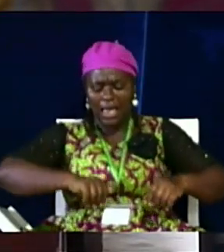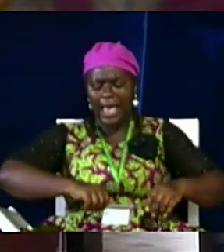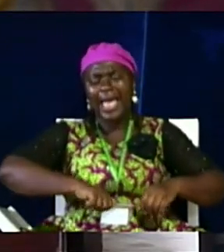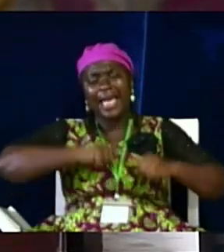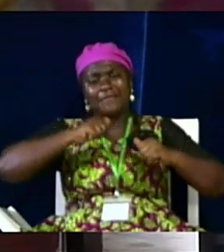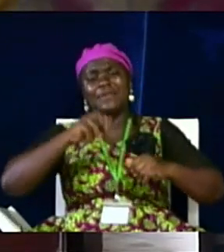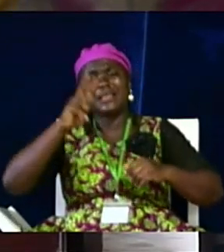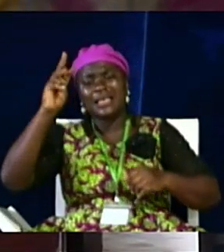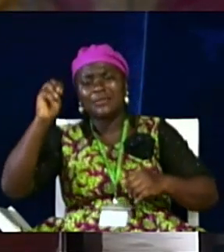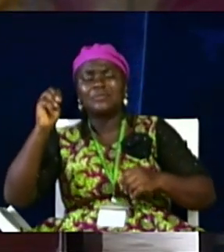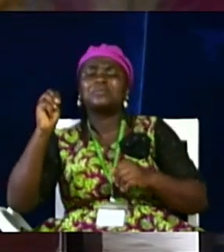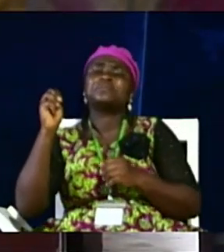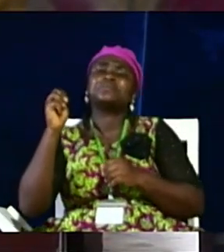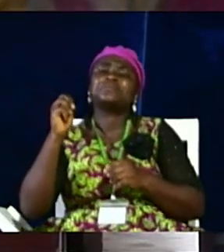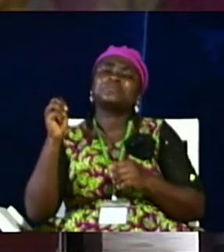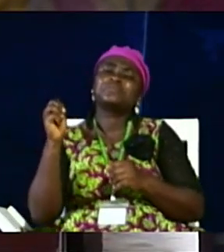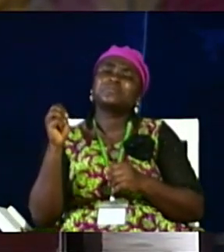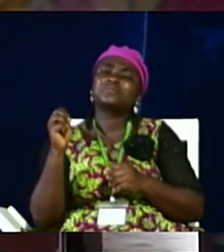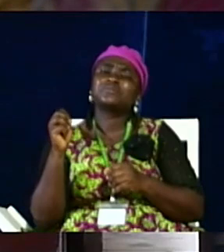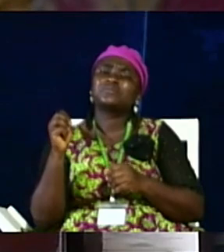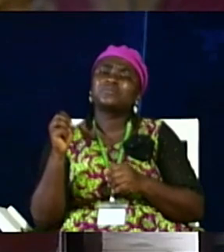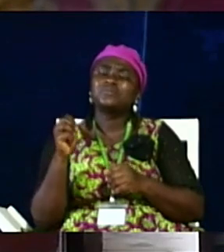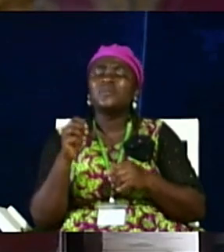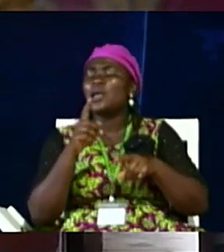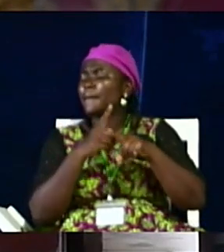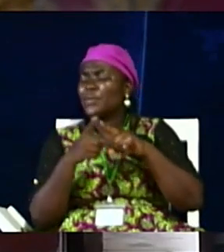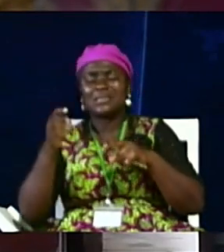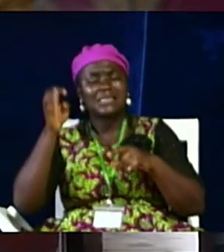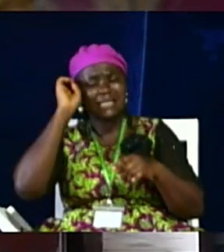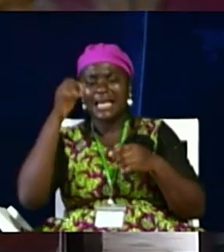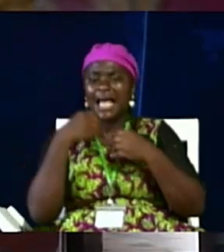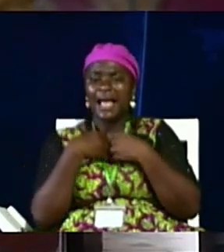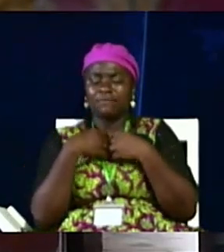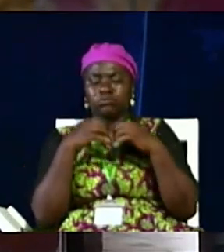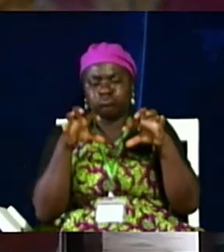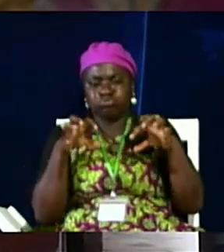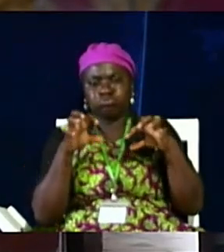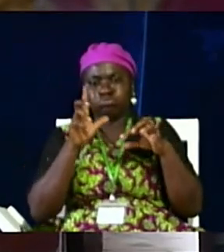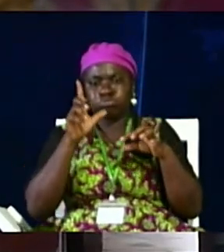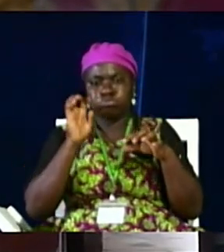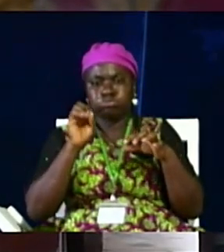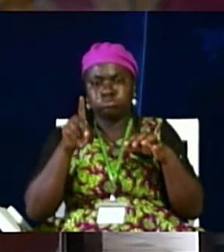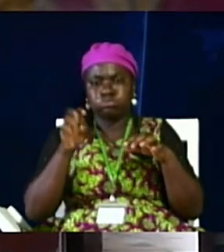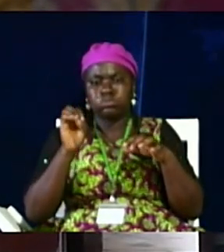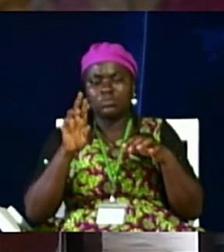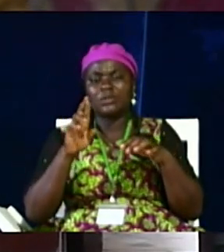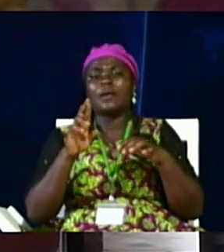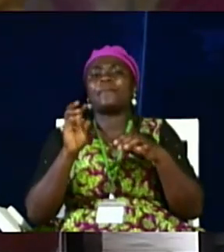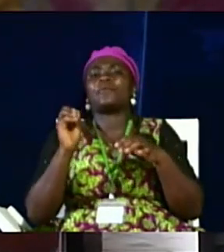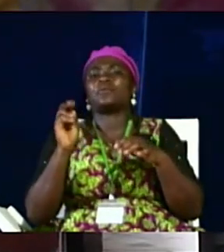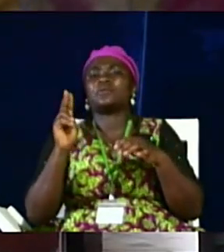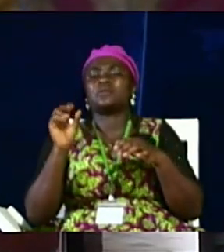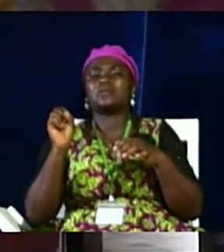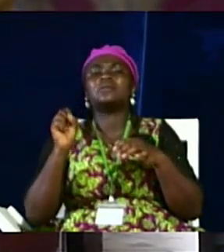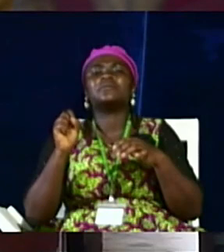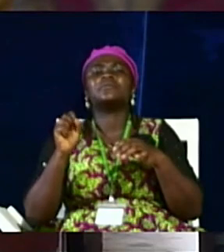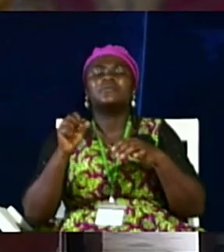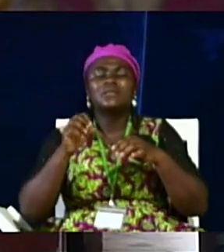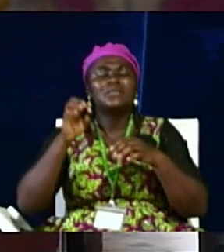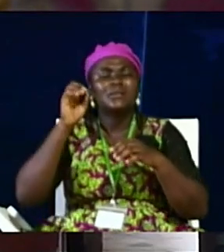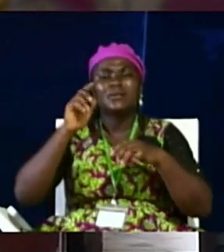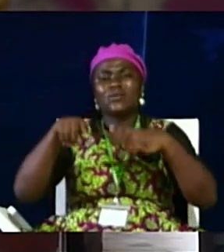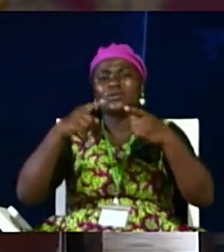Oh, he had victory, but he had leprosy. And so, when he got to Elisha, and Elisha